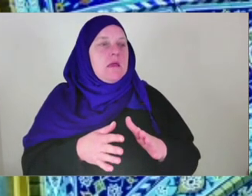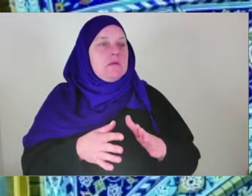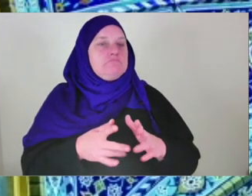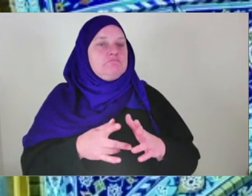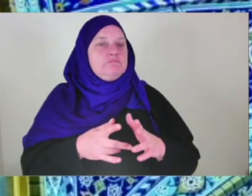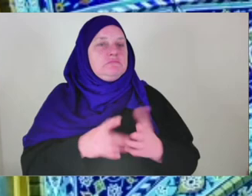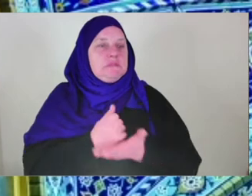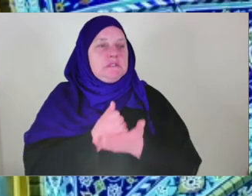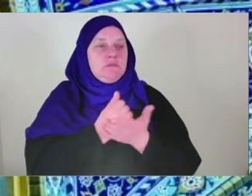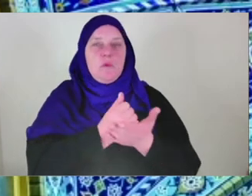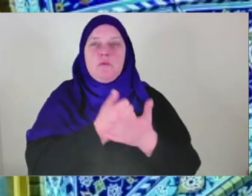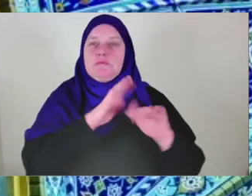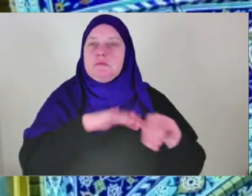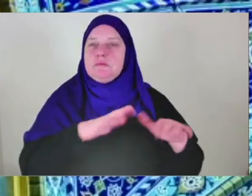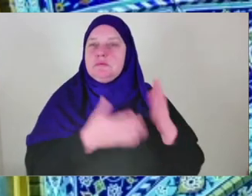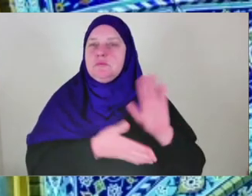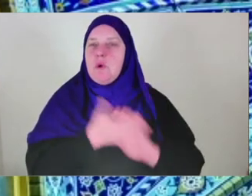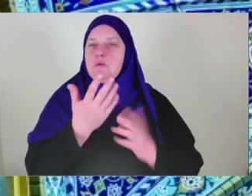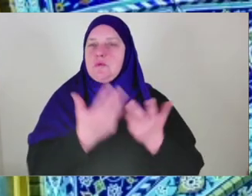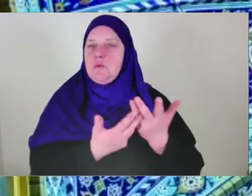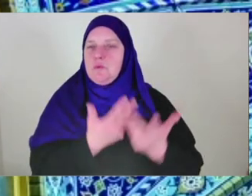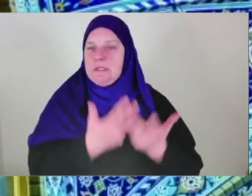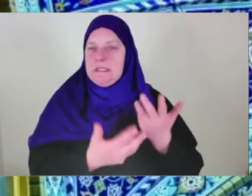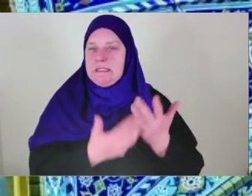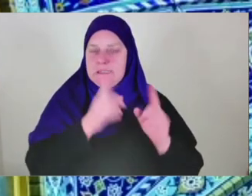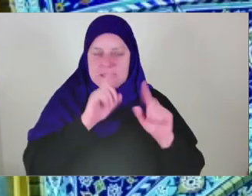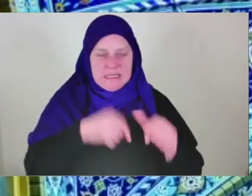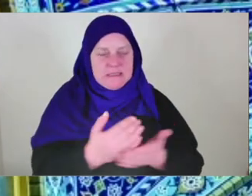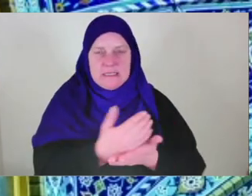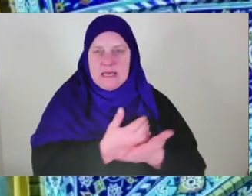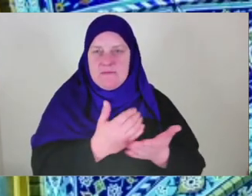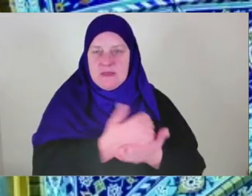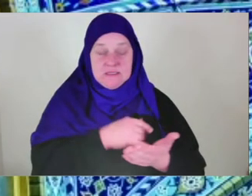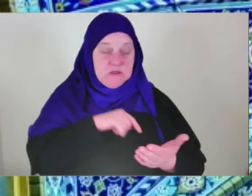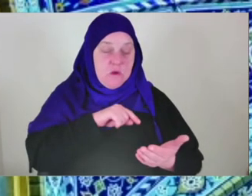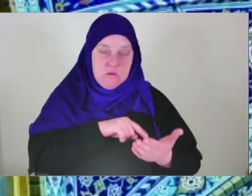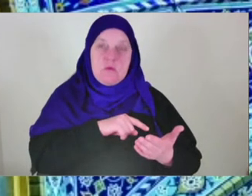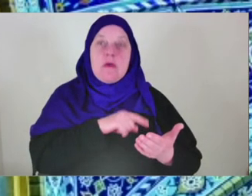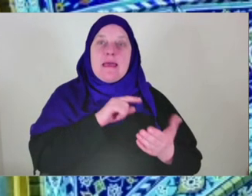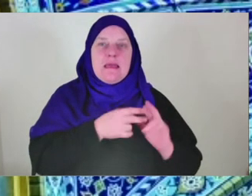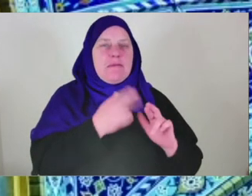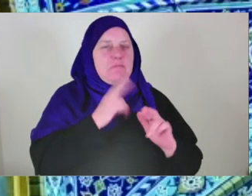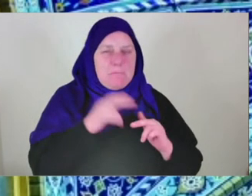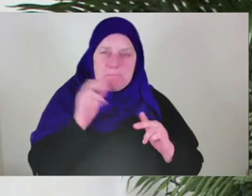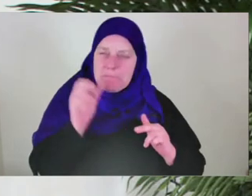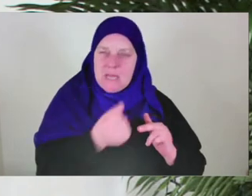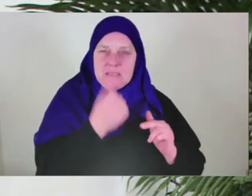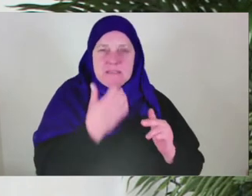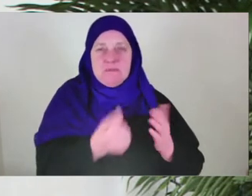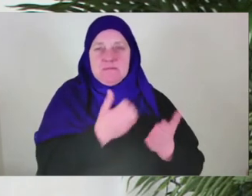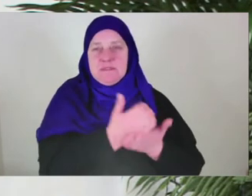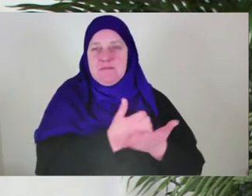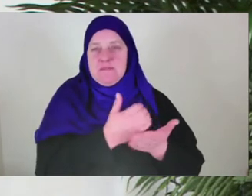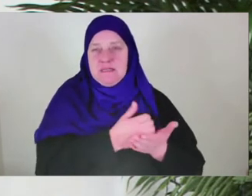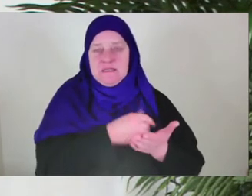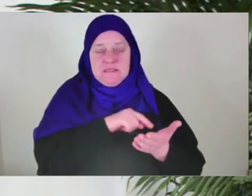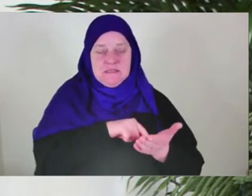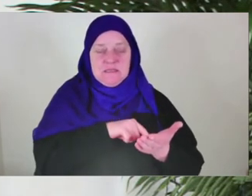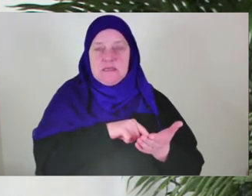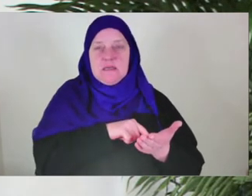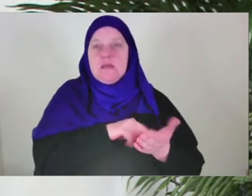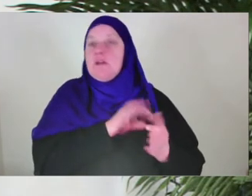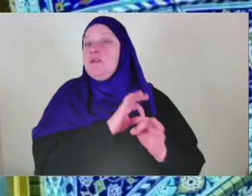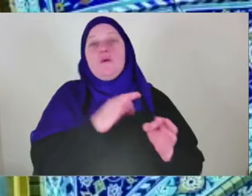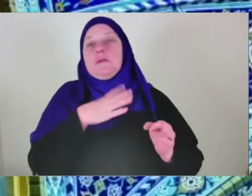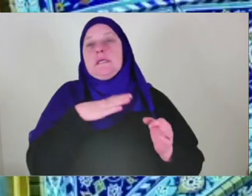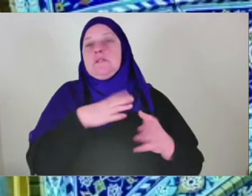this saving is khums exempt. Otherwise, it needs to be khums. Ahsan, thank you, Sheikh. I think the... So